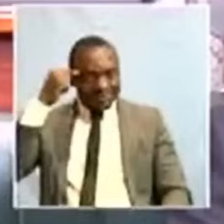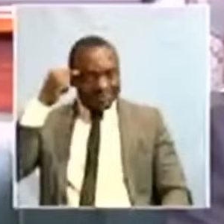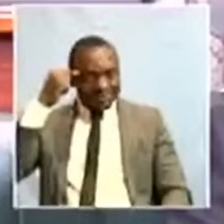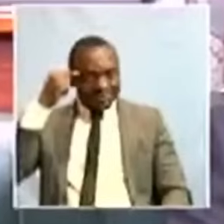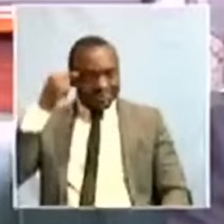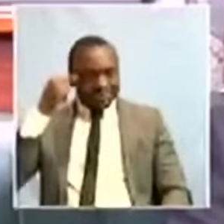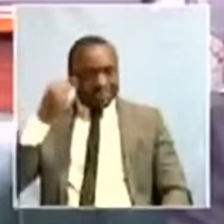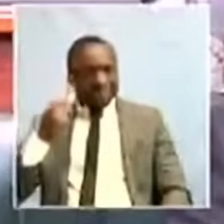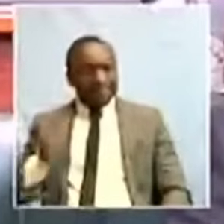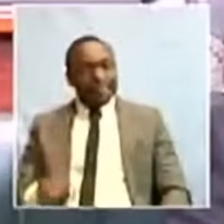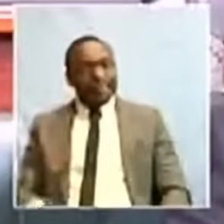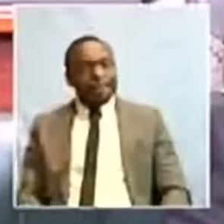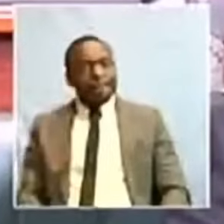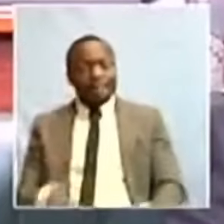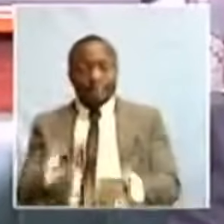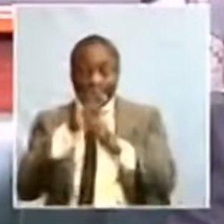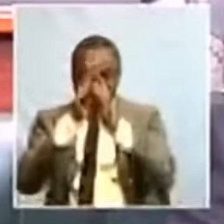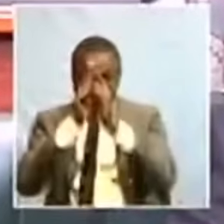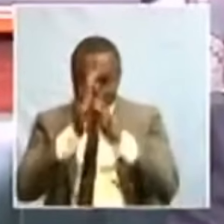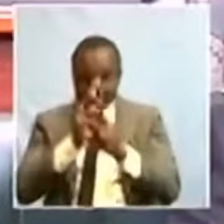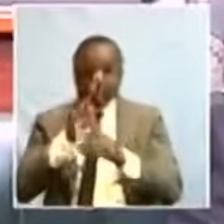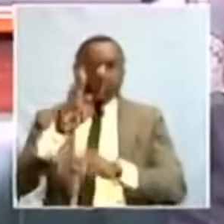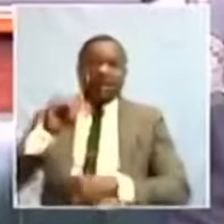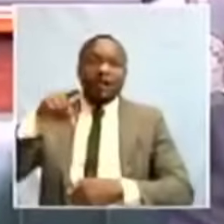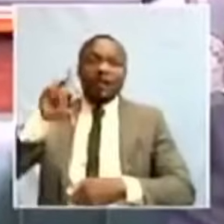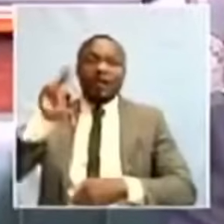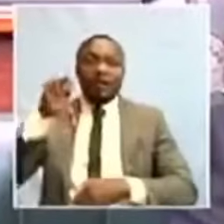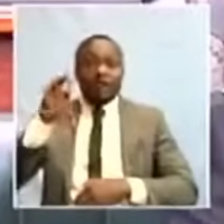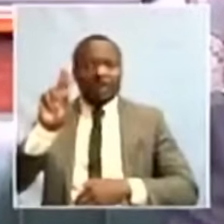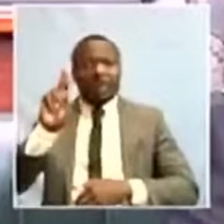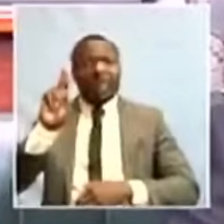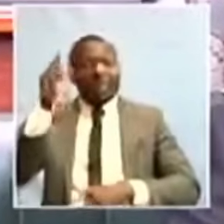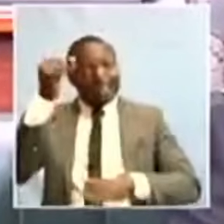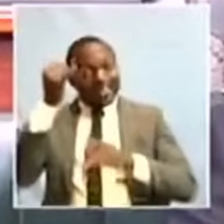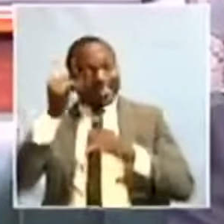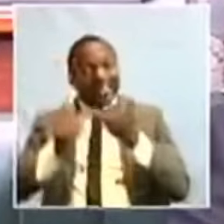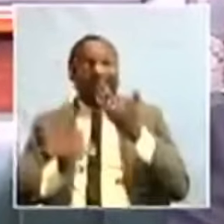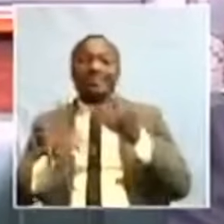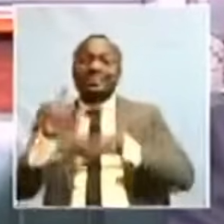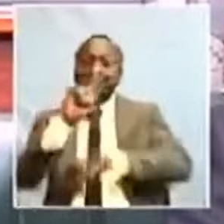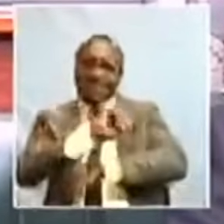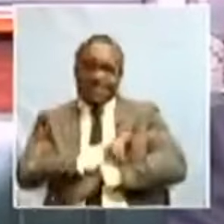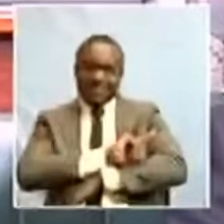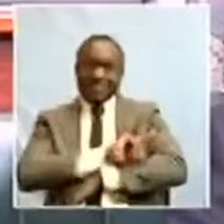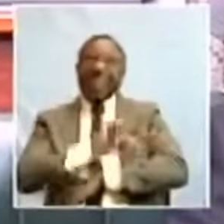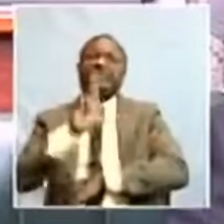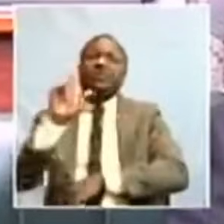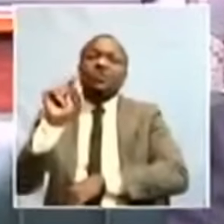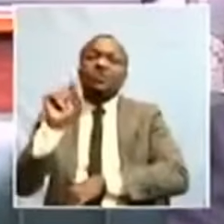As Honorable Mpundu, it's my last day in